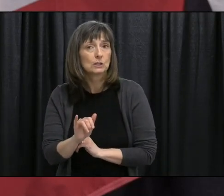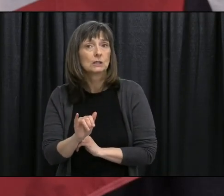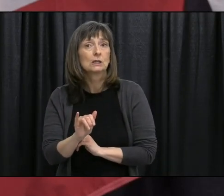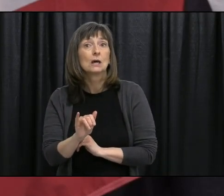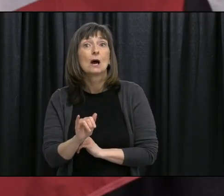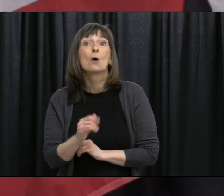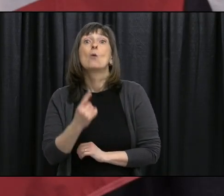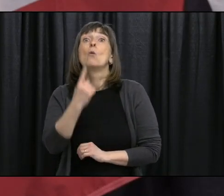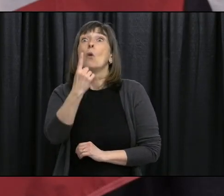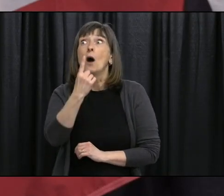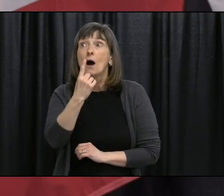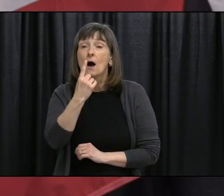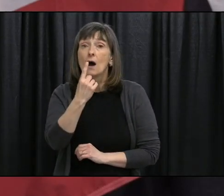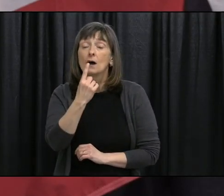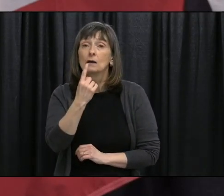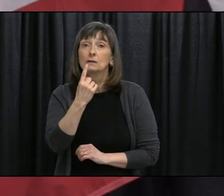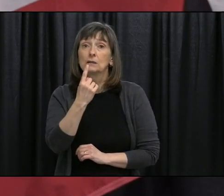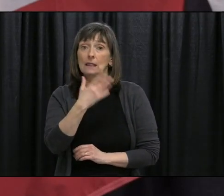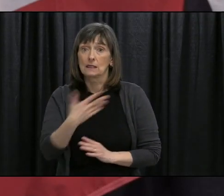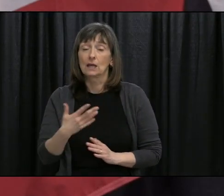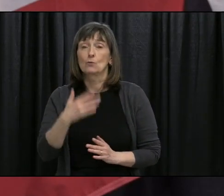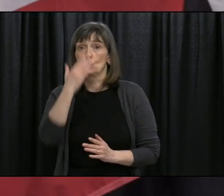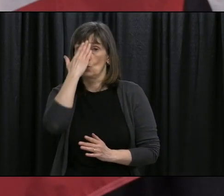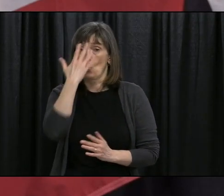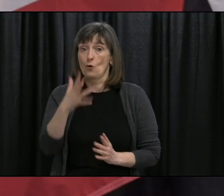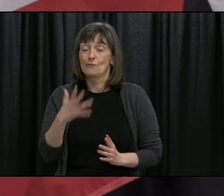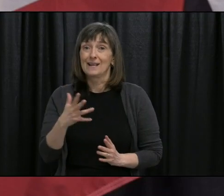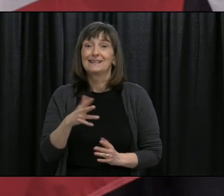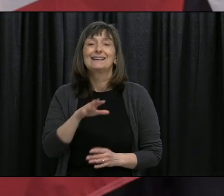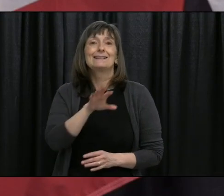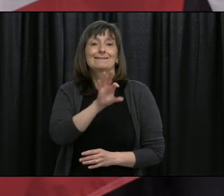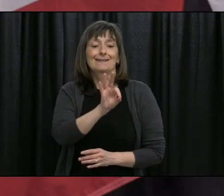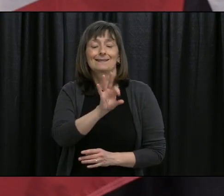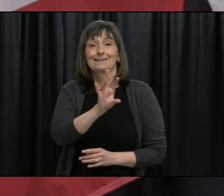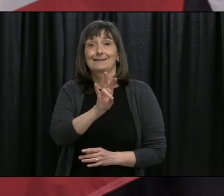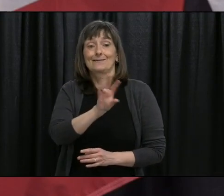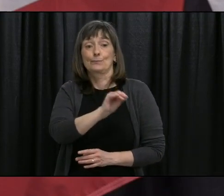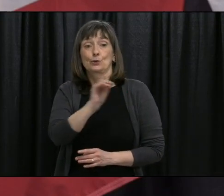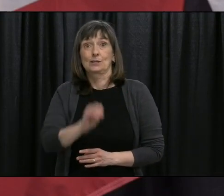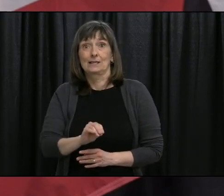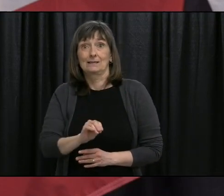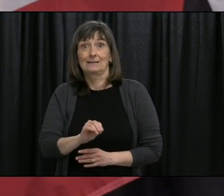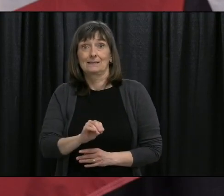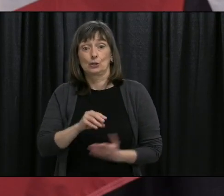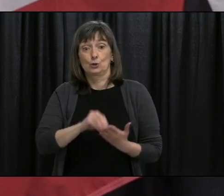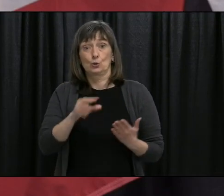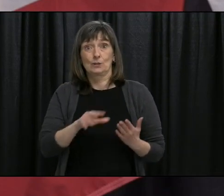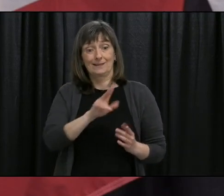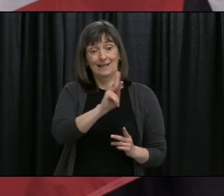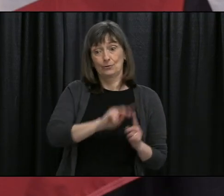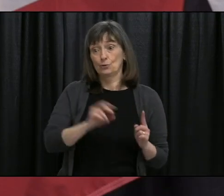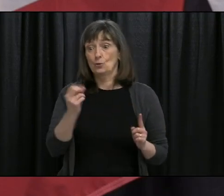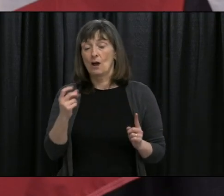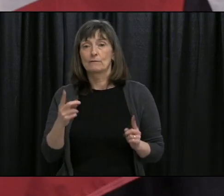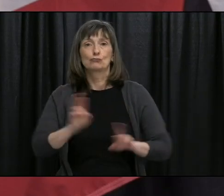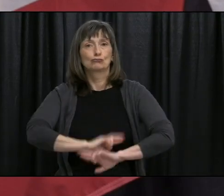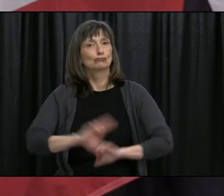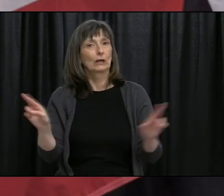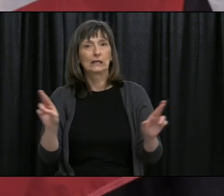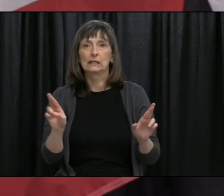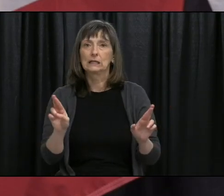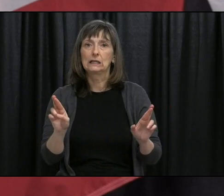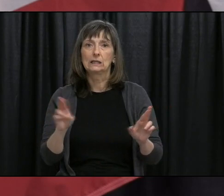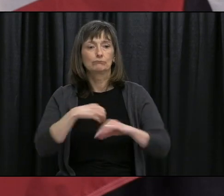know in all of this is that about 97% of our students already in the K-12 system are equipped now to receive learning from